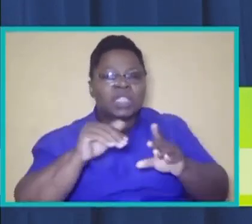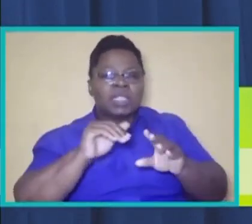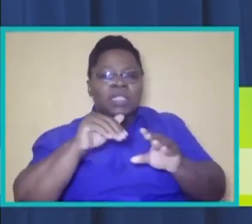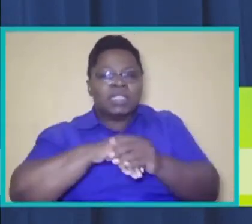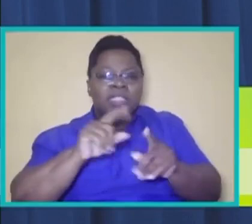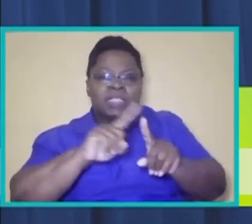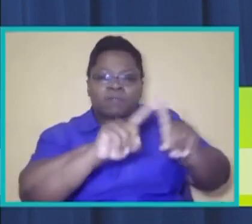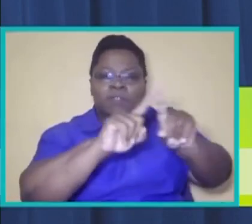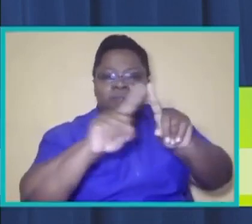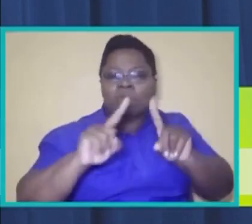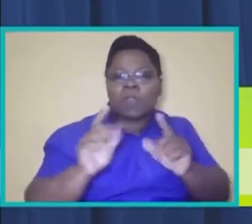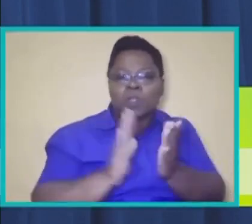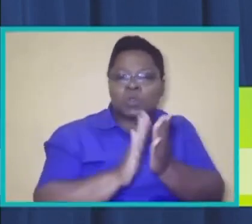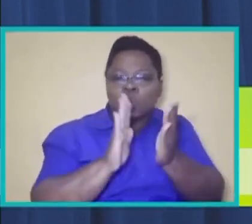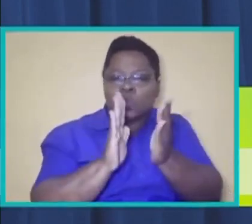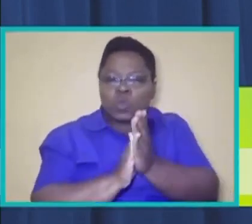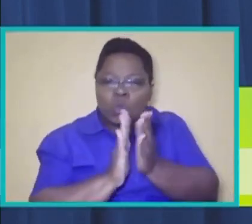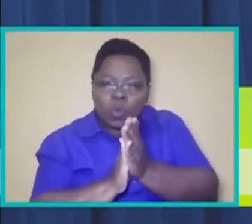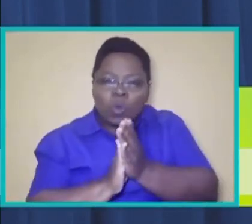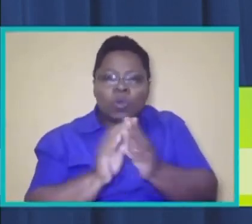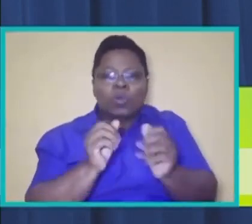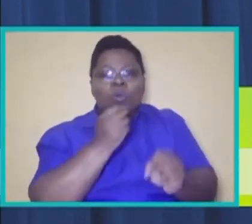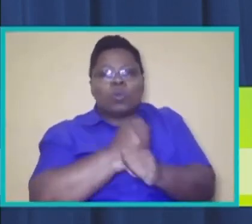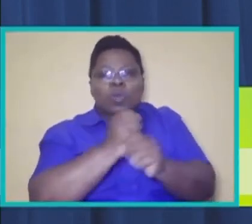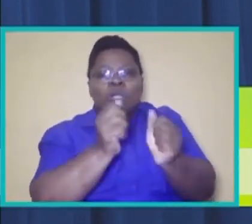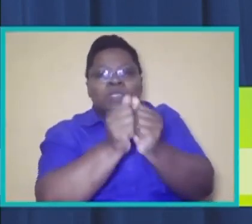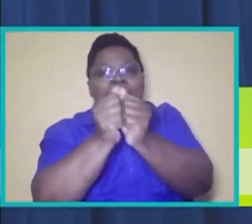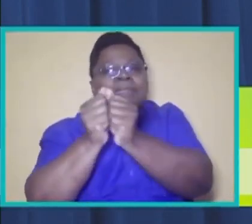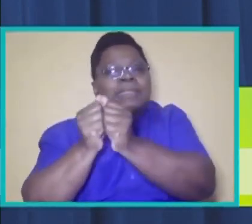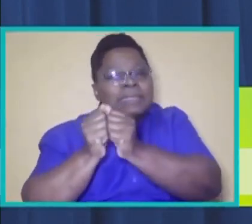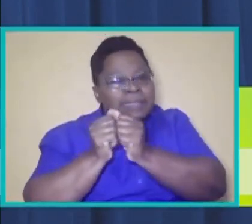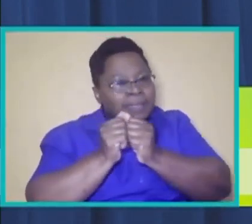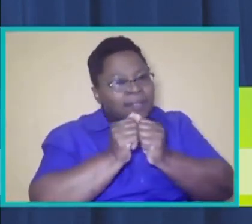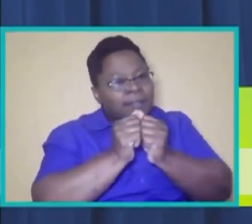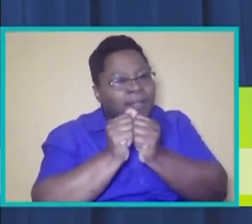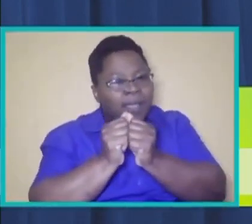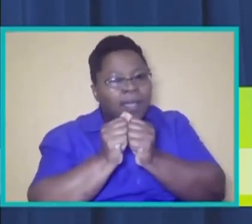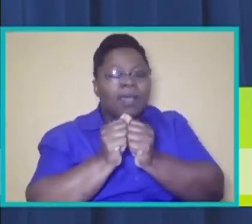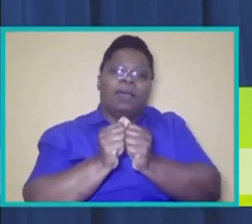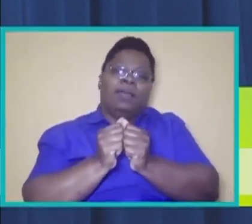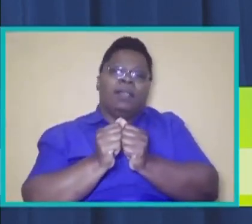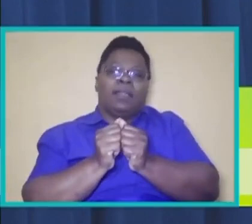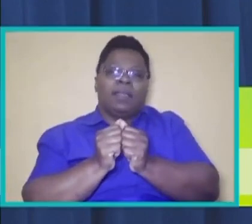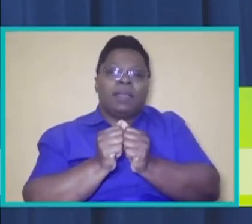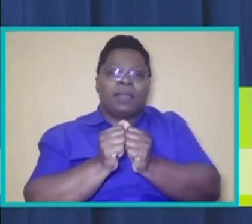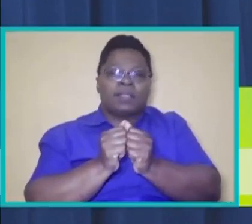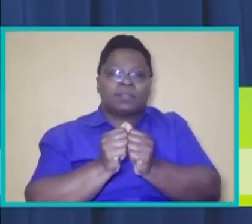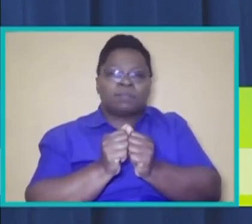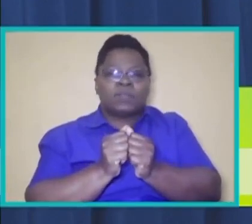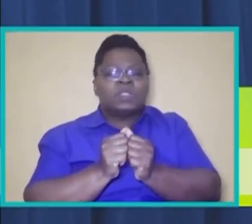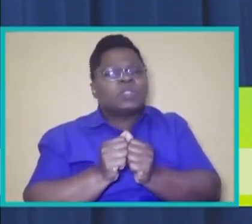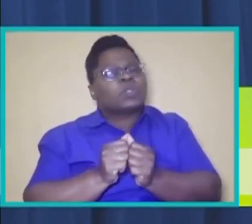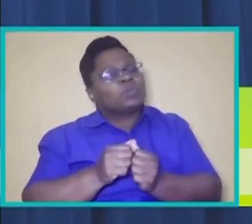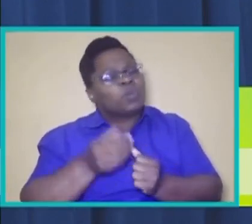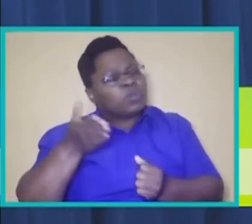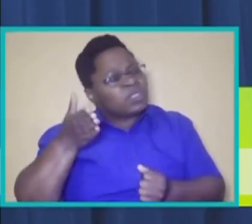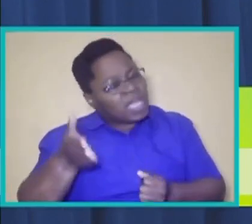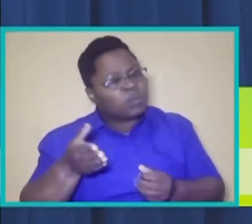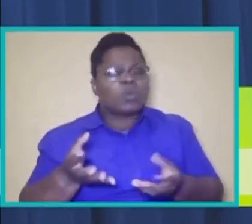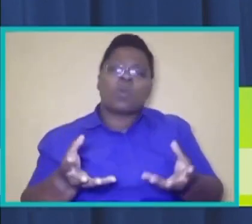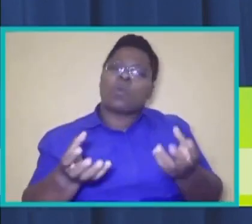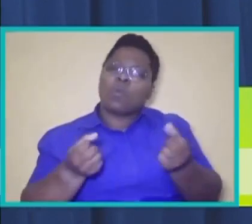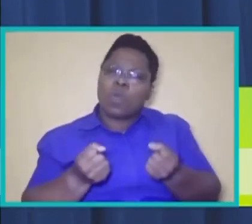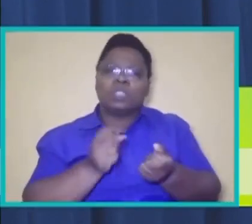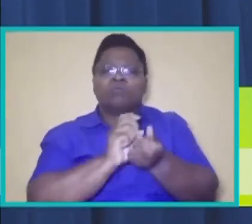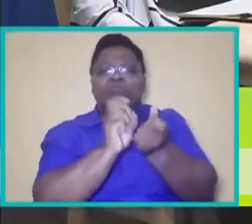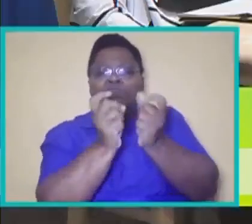hoping that this curriculum reform process and the training that we are advocating will actually bring to the fore.